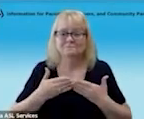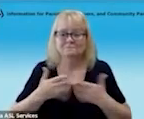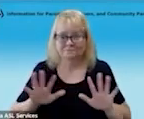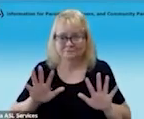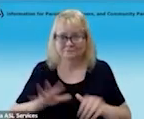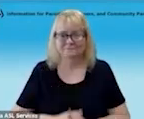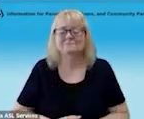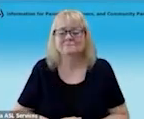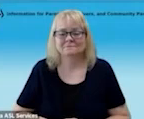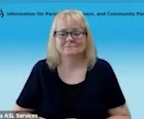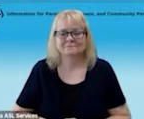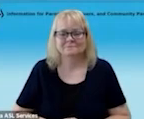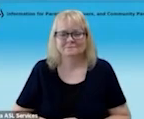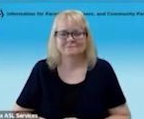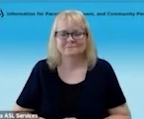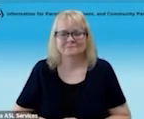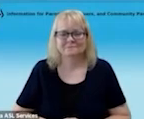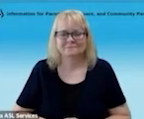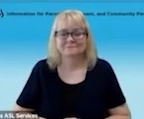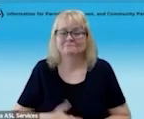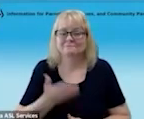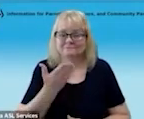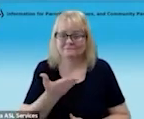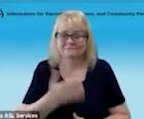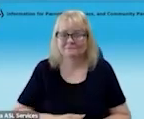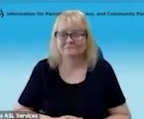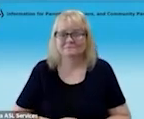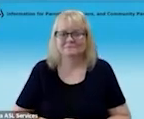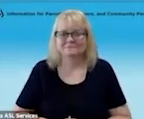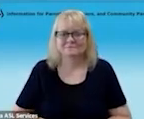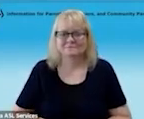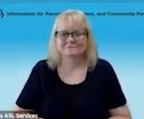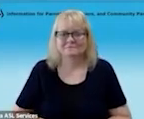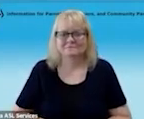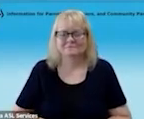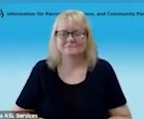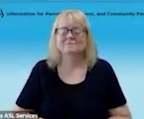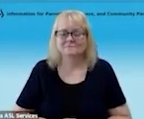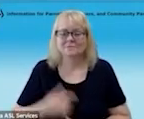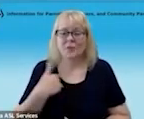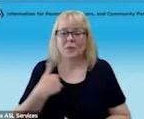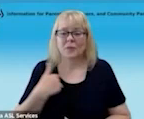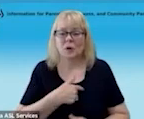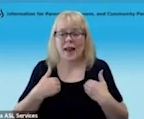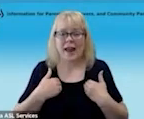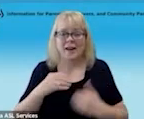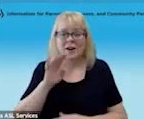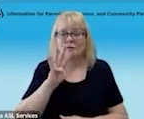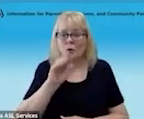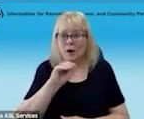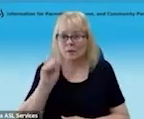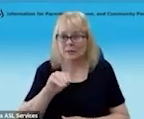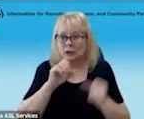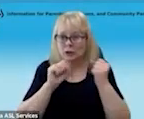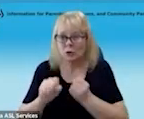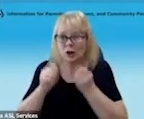And so we have 40% strongly agreeing that the information was helpful, 45% saying they agree that